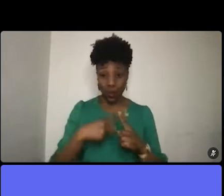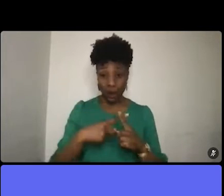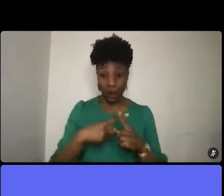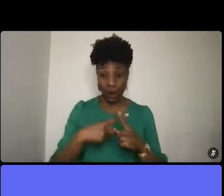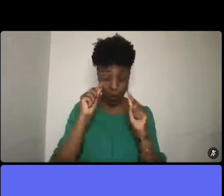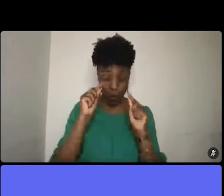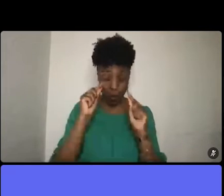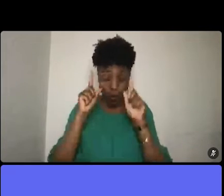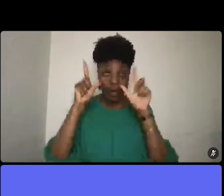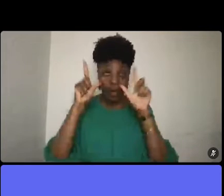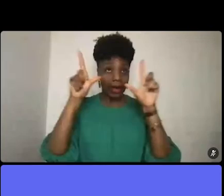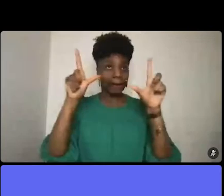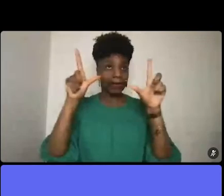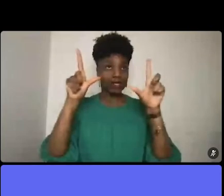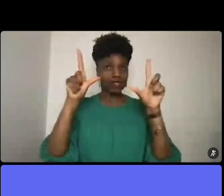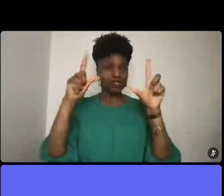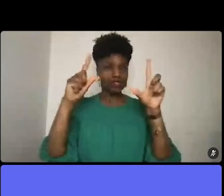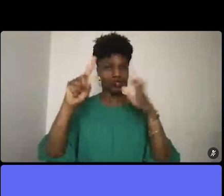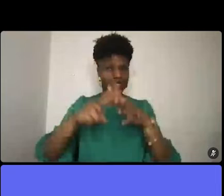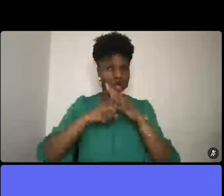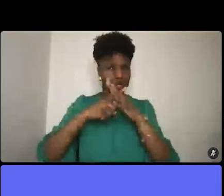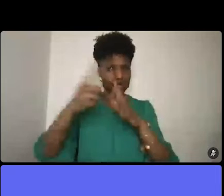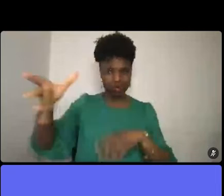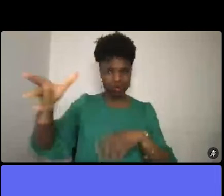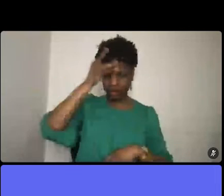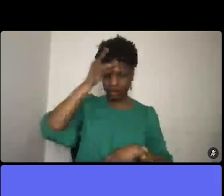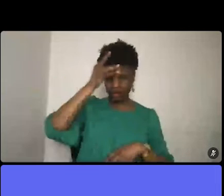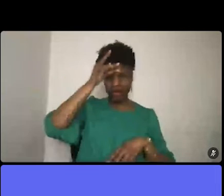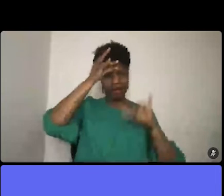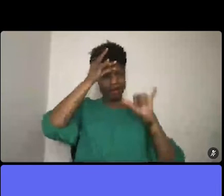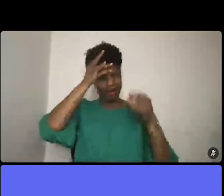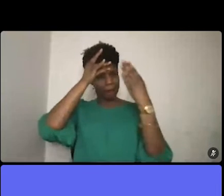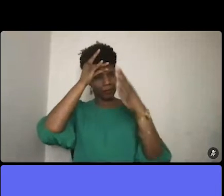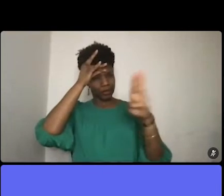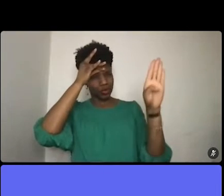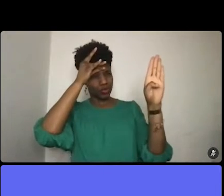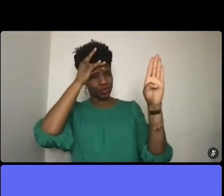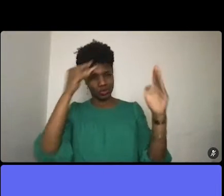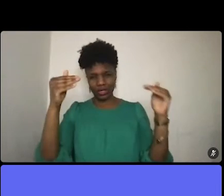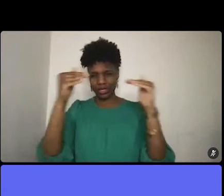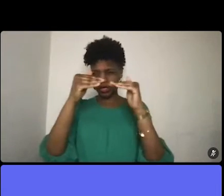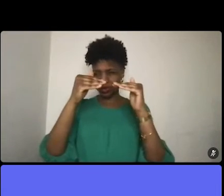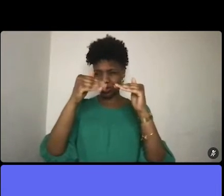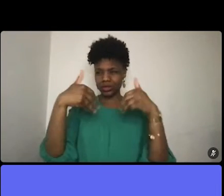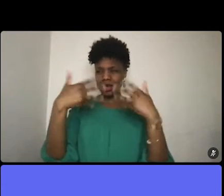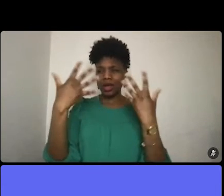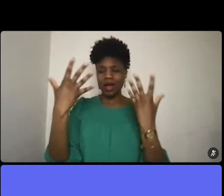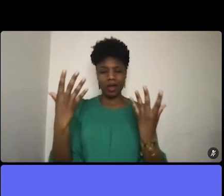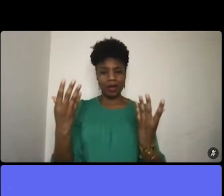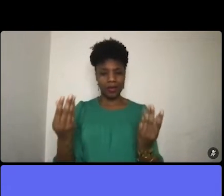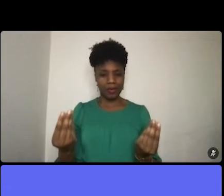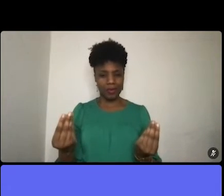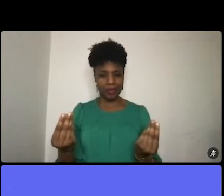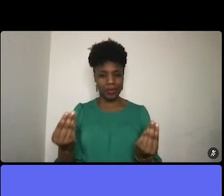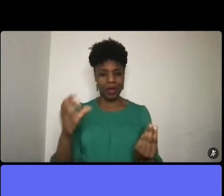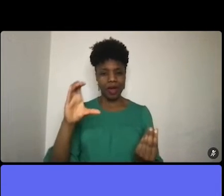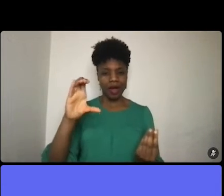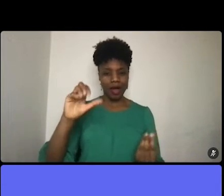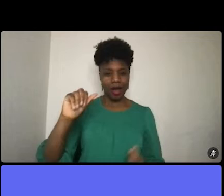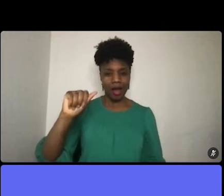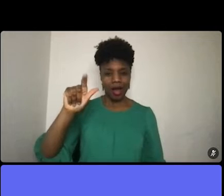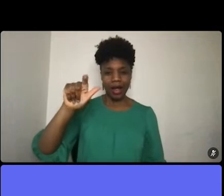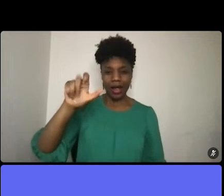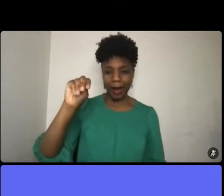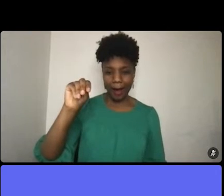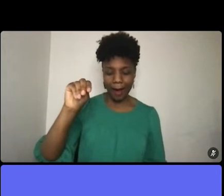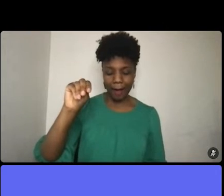and you think, "Oh, it's not offensive. Oh, blue is cool. Blue is calm. I feel good with blue." So yeah, you have to get the